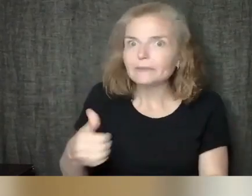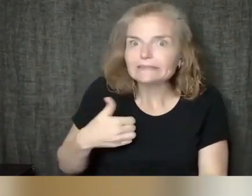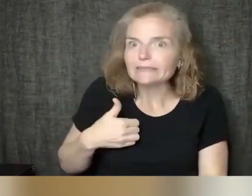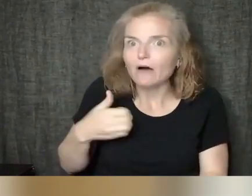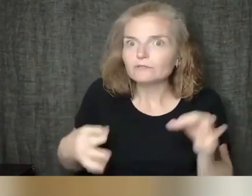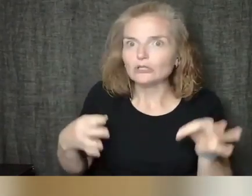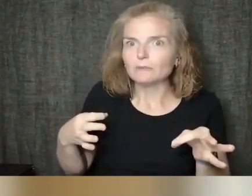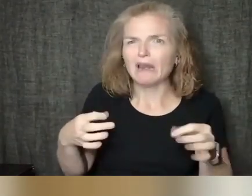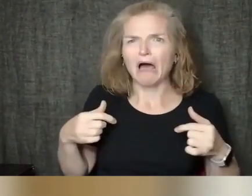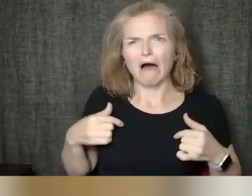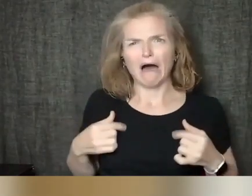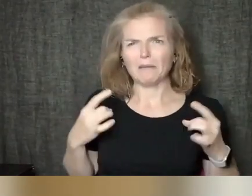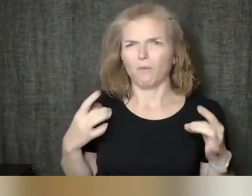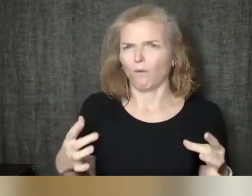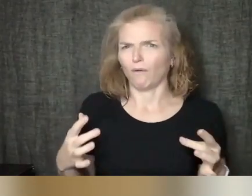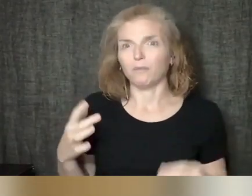so great.